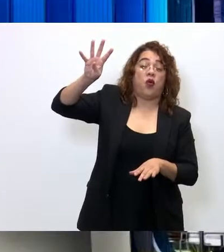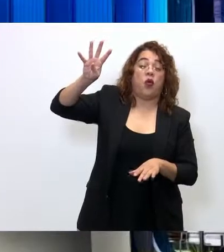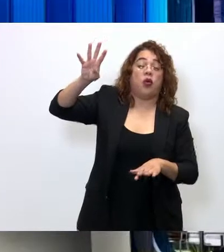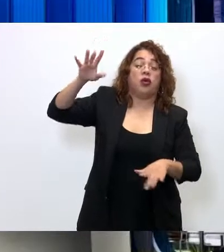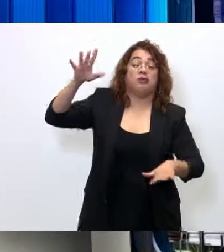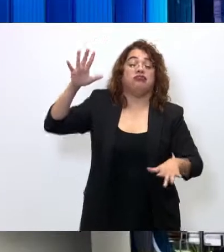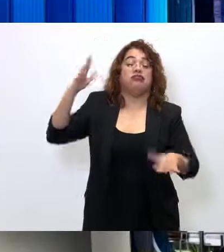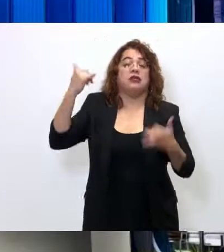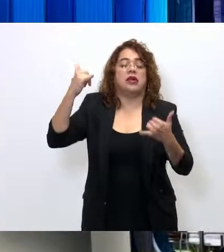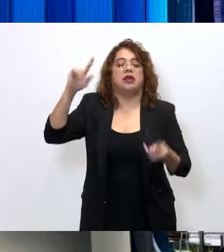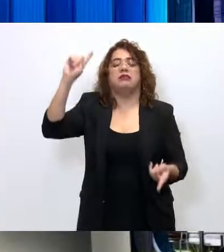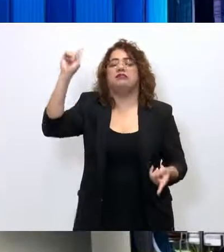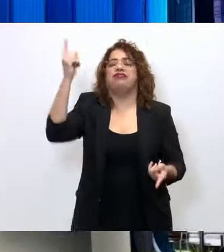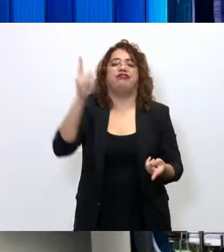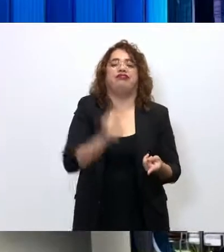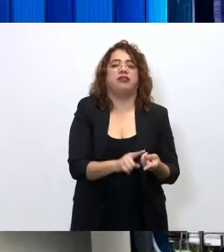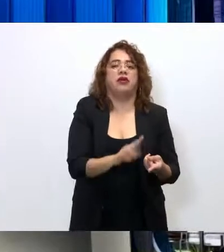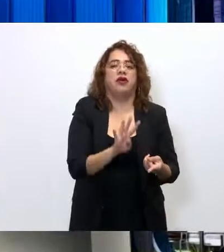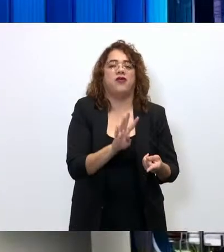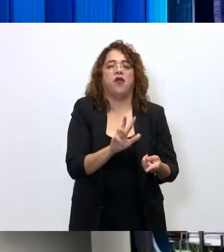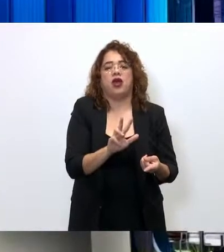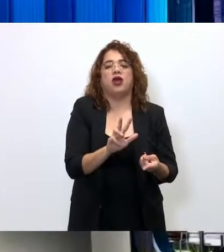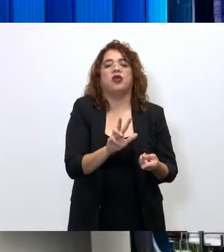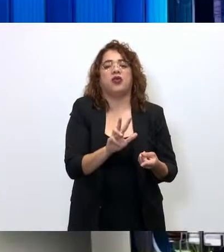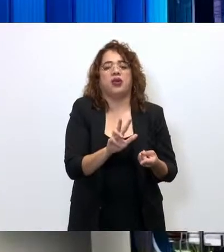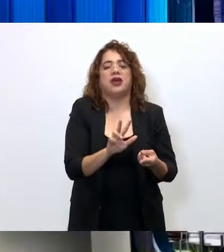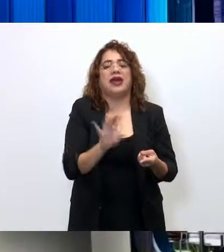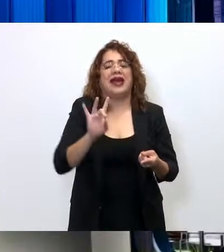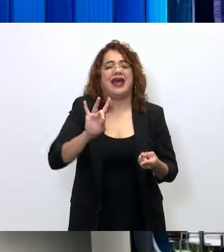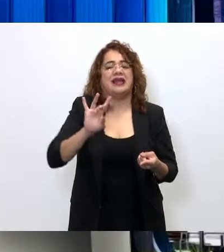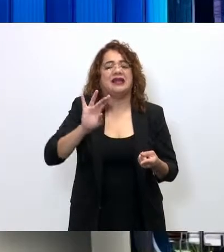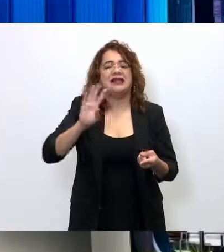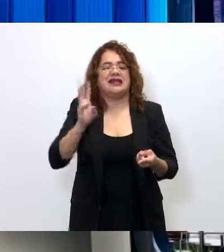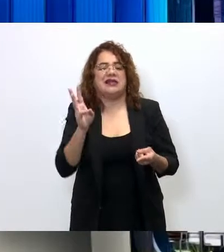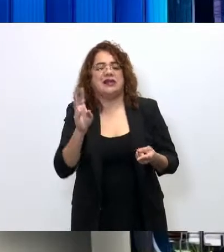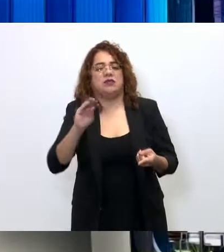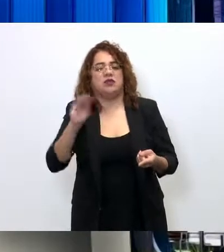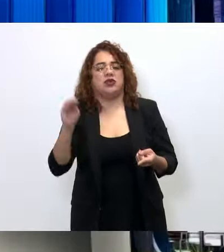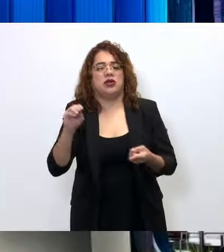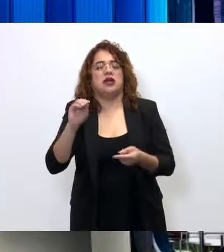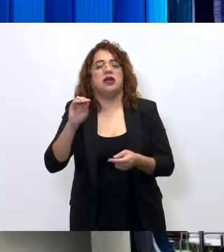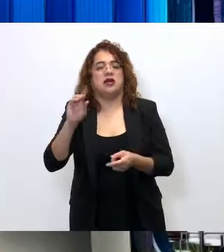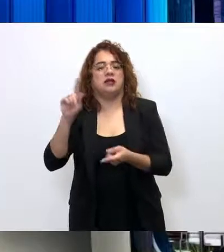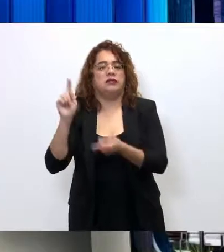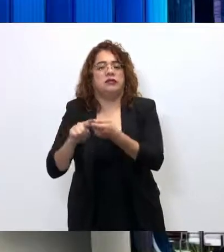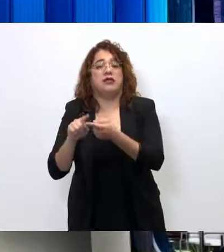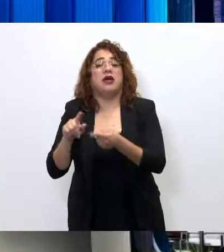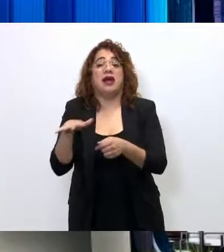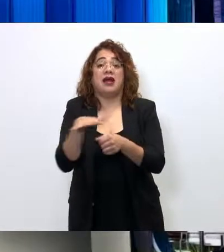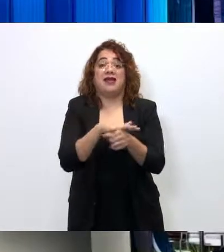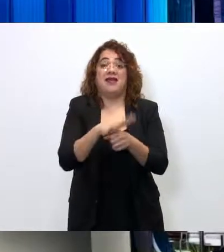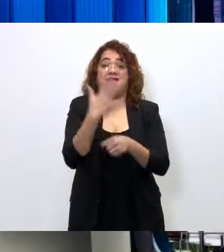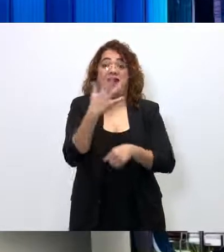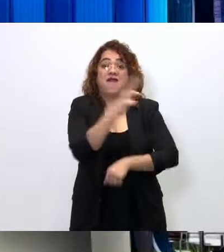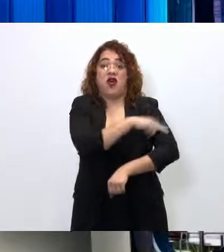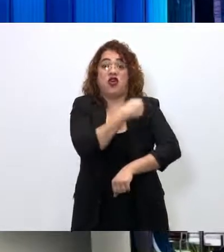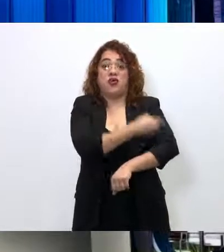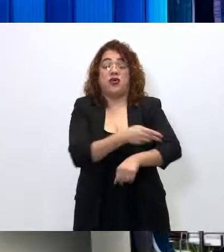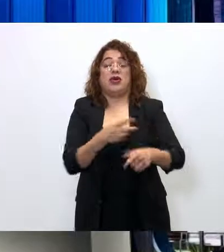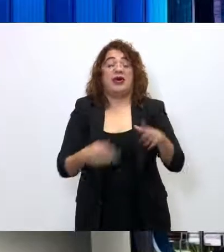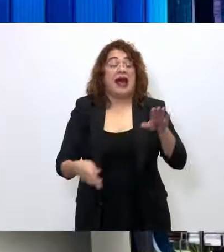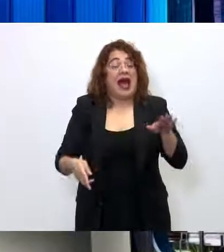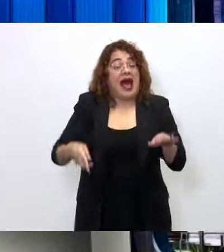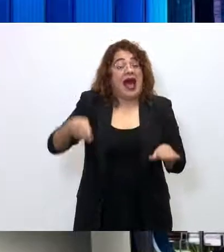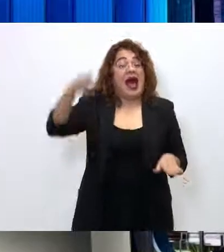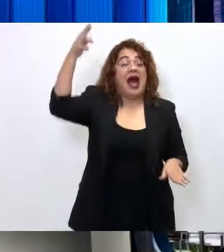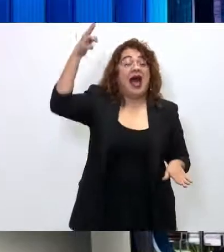have 43. It's an 86% decrease. When you look at our area hospitals, the 5 hospitals, they originally had 598 at the height of